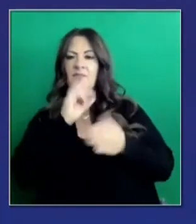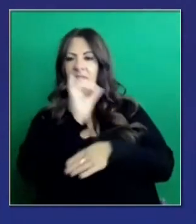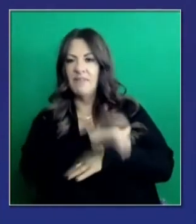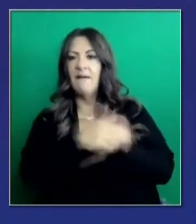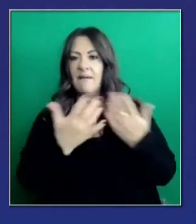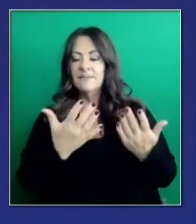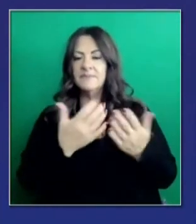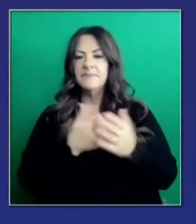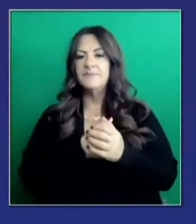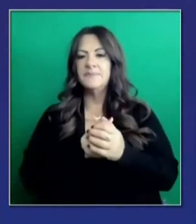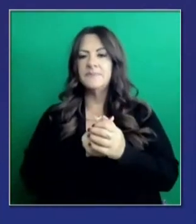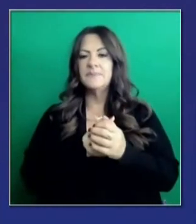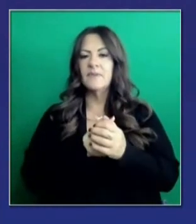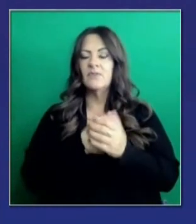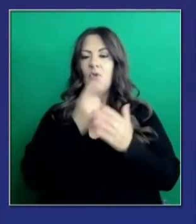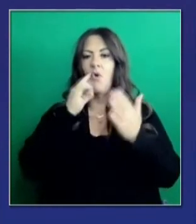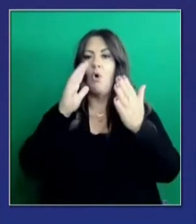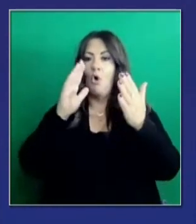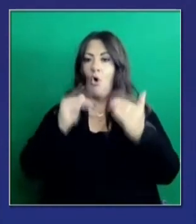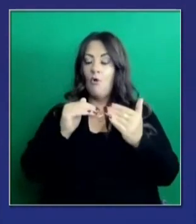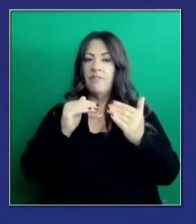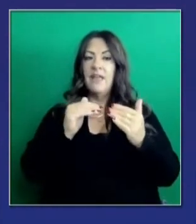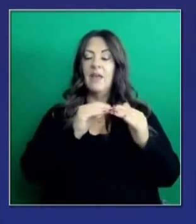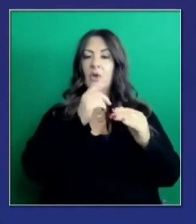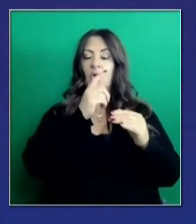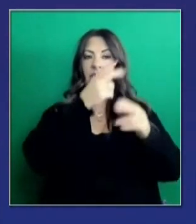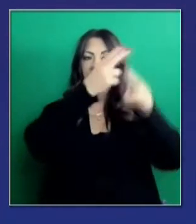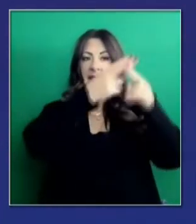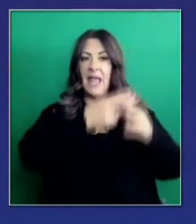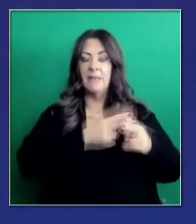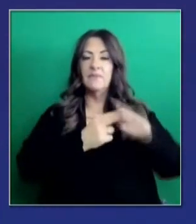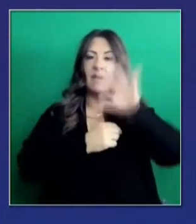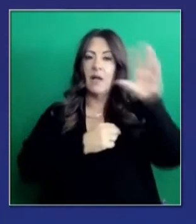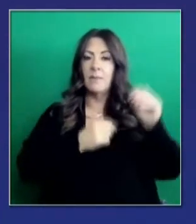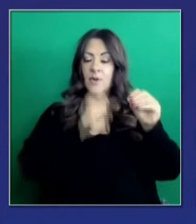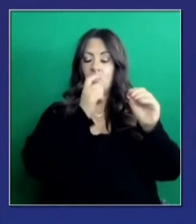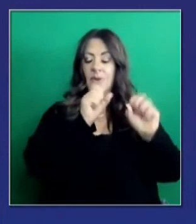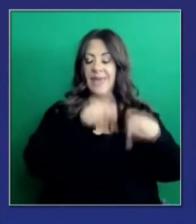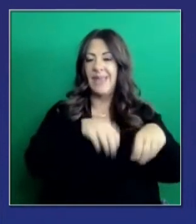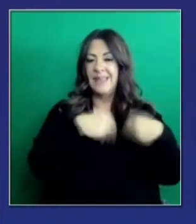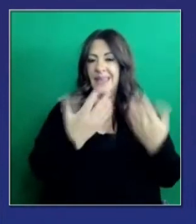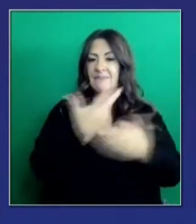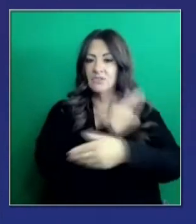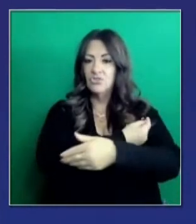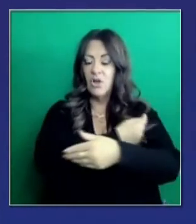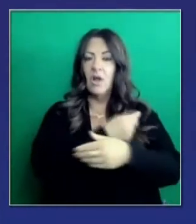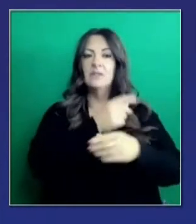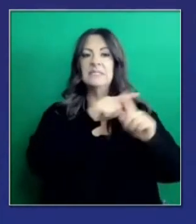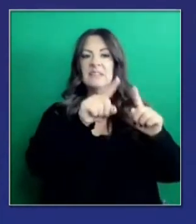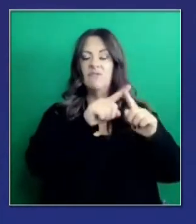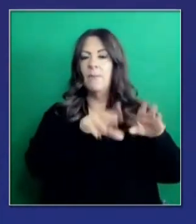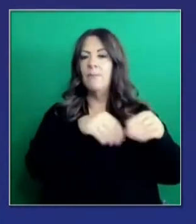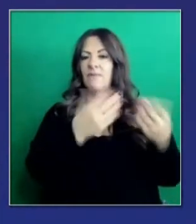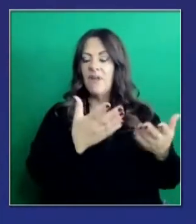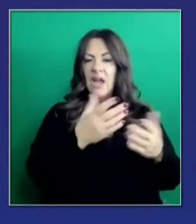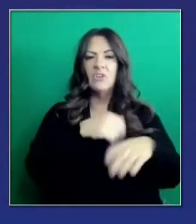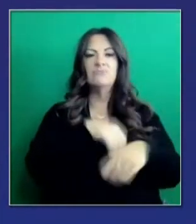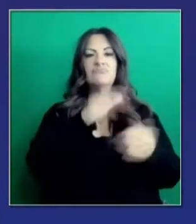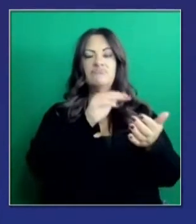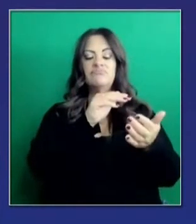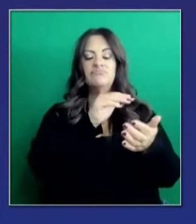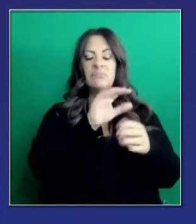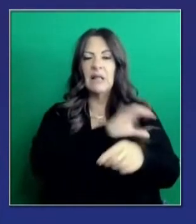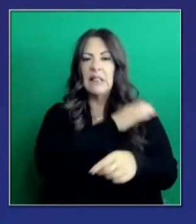the clinics and provider network is good. It gets more robust as more people come online. And so in the pilot phase, we're